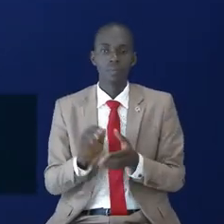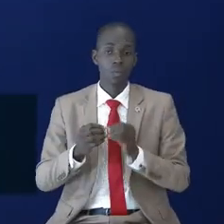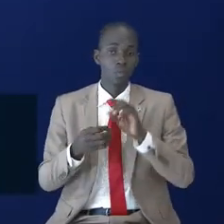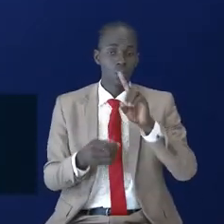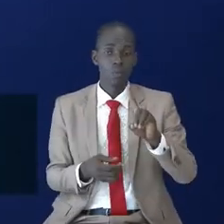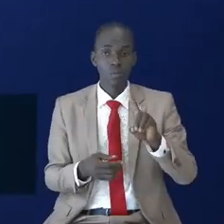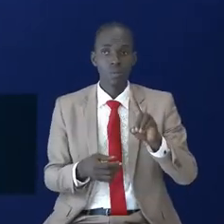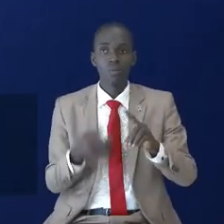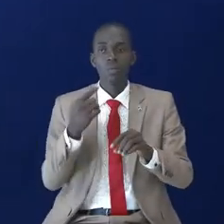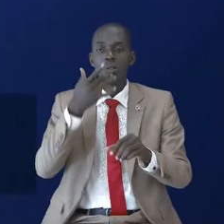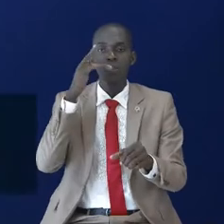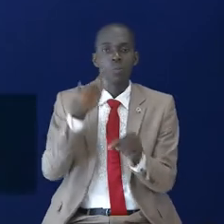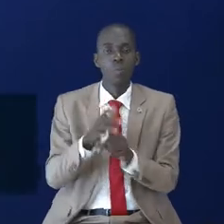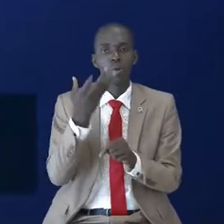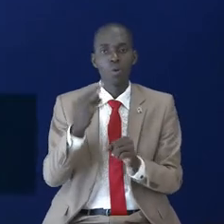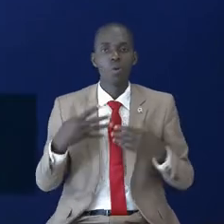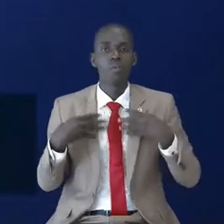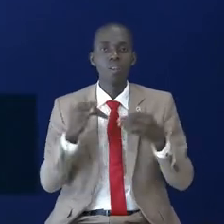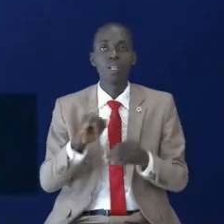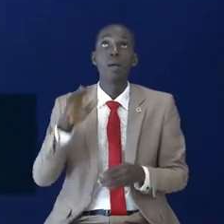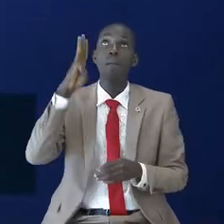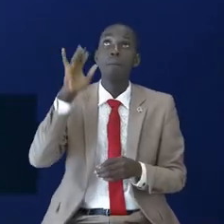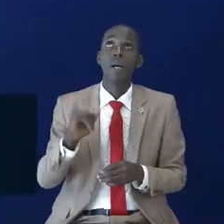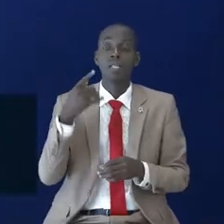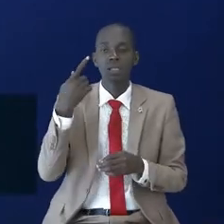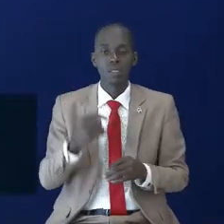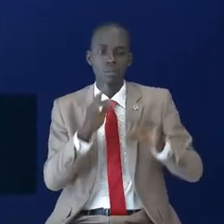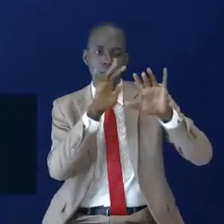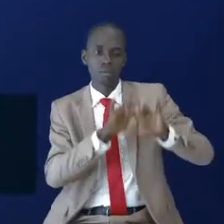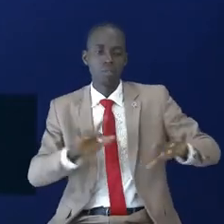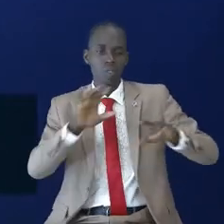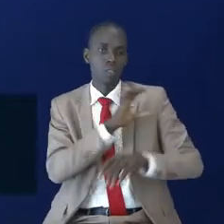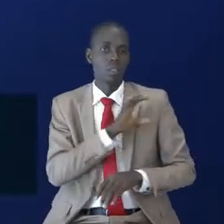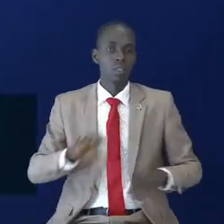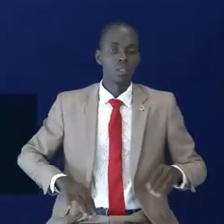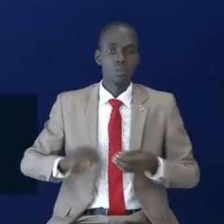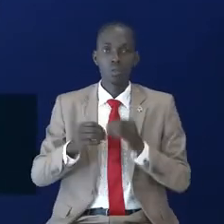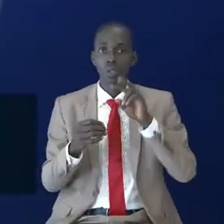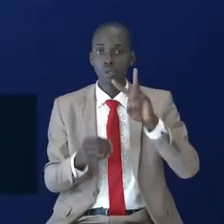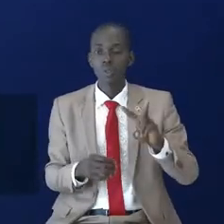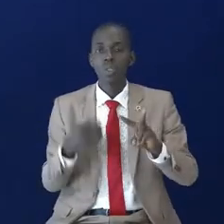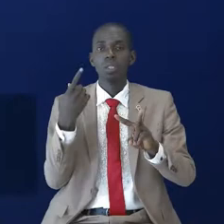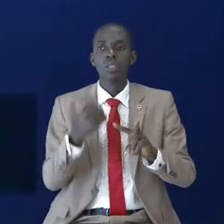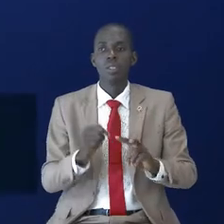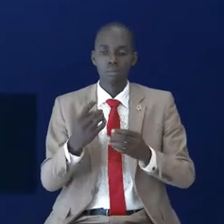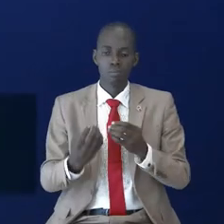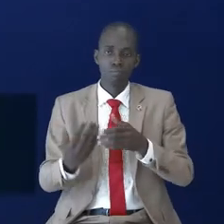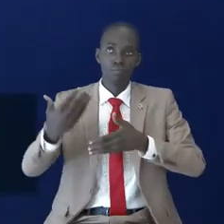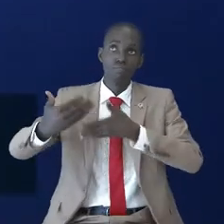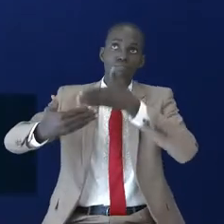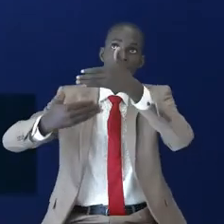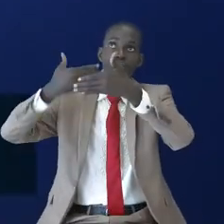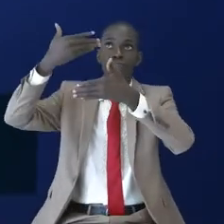Number one, the promise of healing by the compassionate Christ. Number two, the progress of